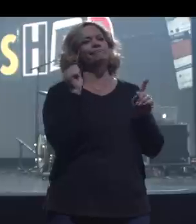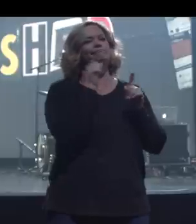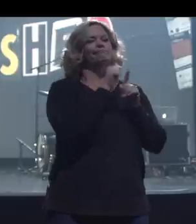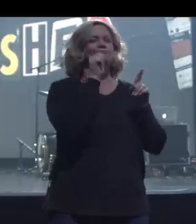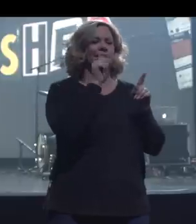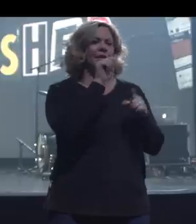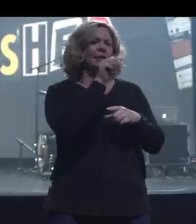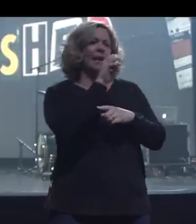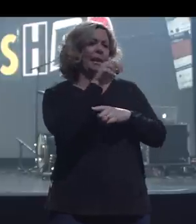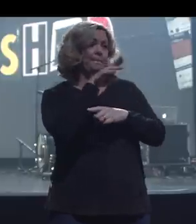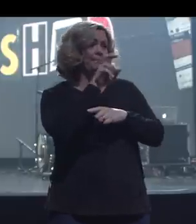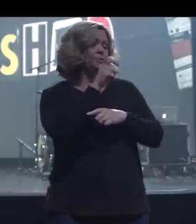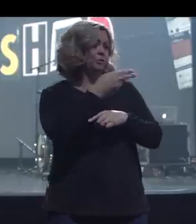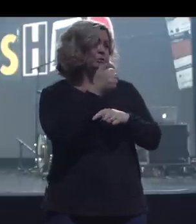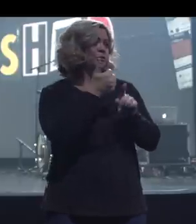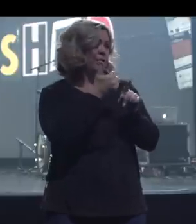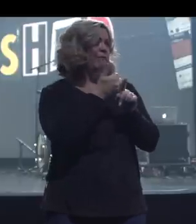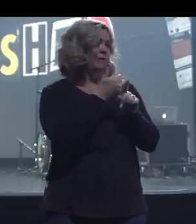destroy yourself.